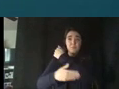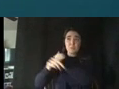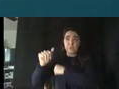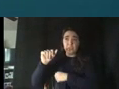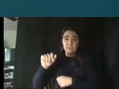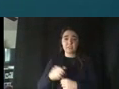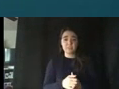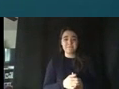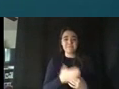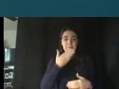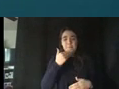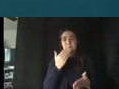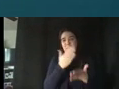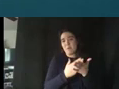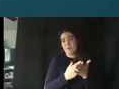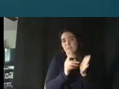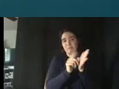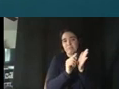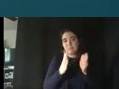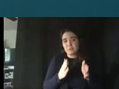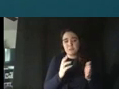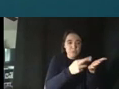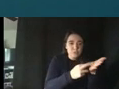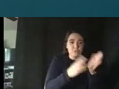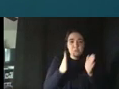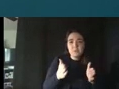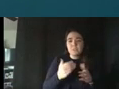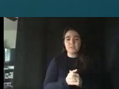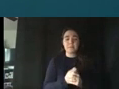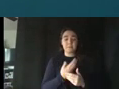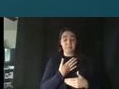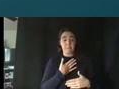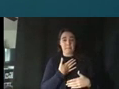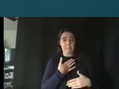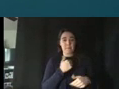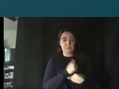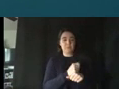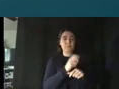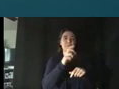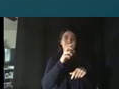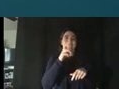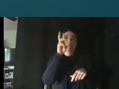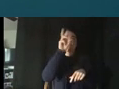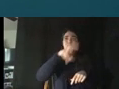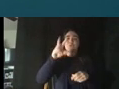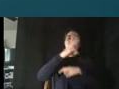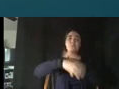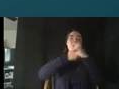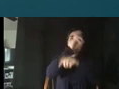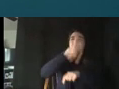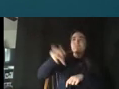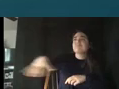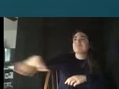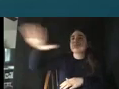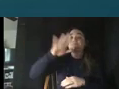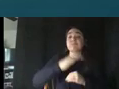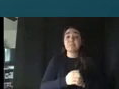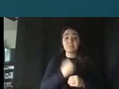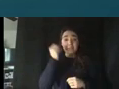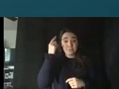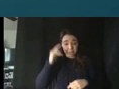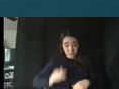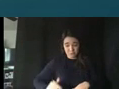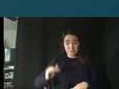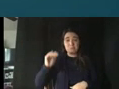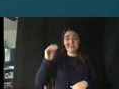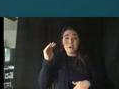at least in my line of work, was traveling around the world. Again, growing up as an other, you want to